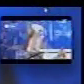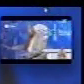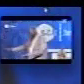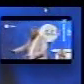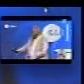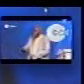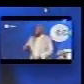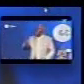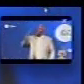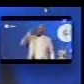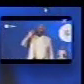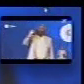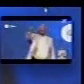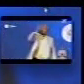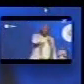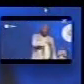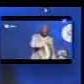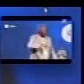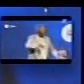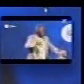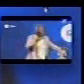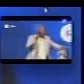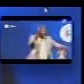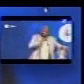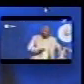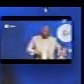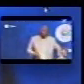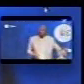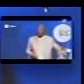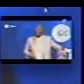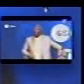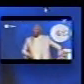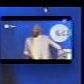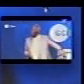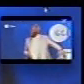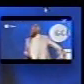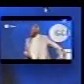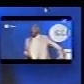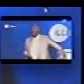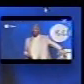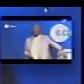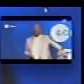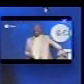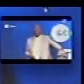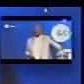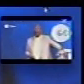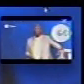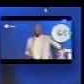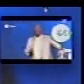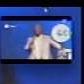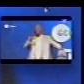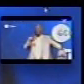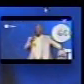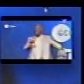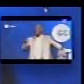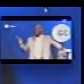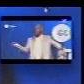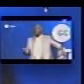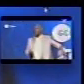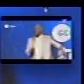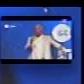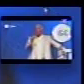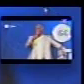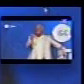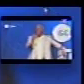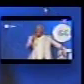idols. Idols outside the church building, idols in the church building, the idol, the image of so and